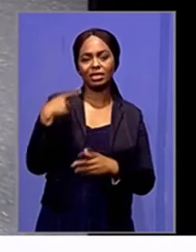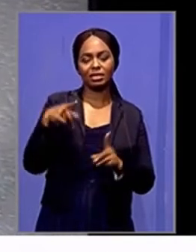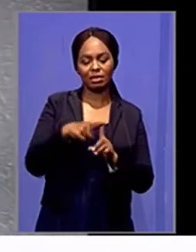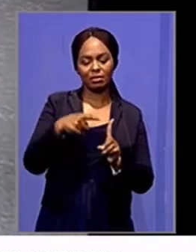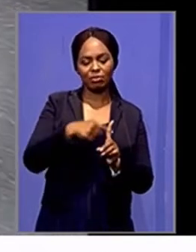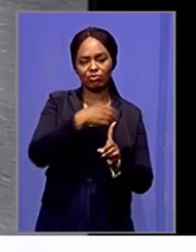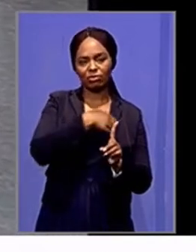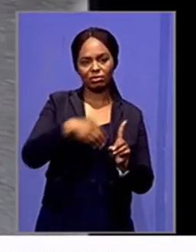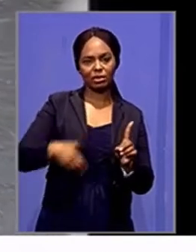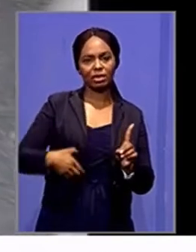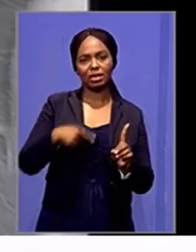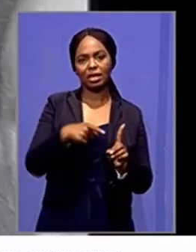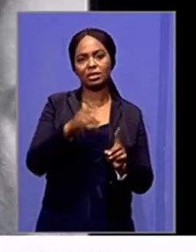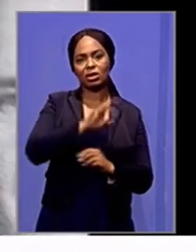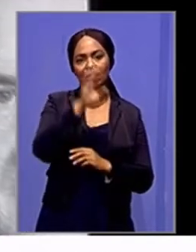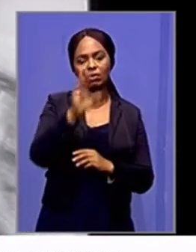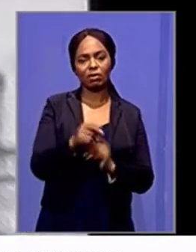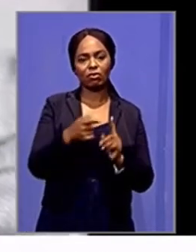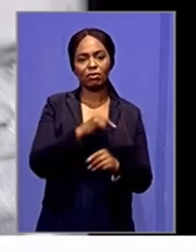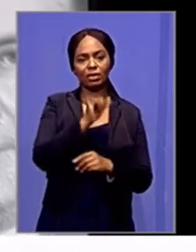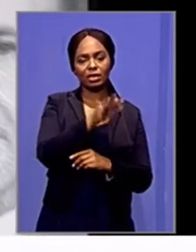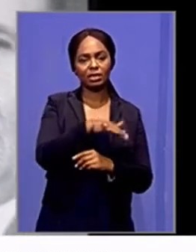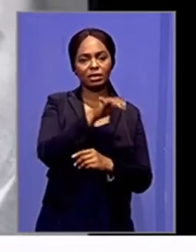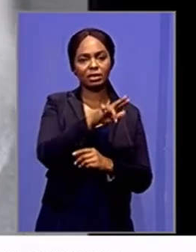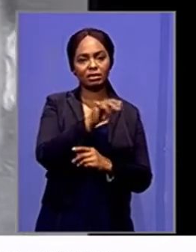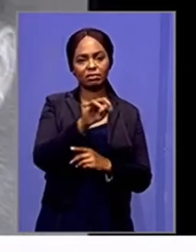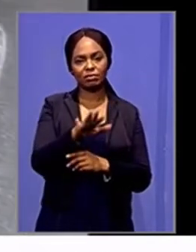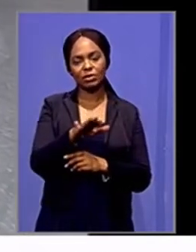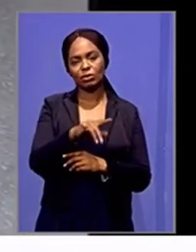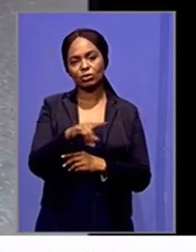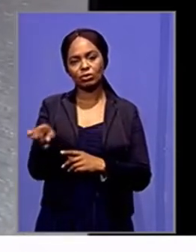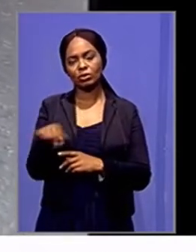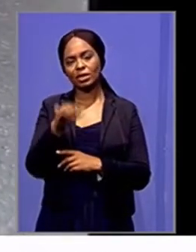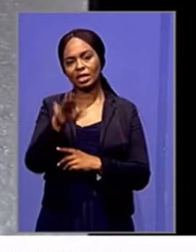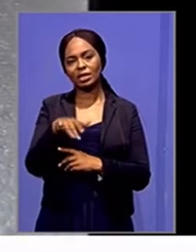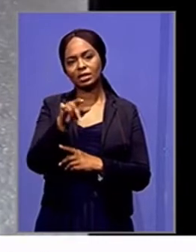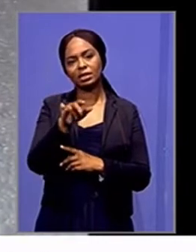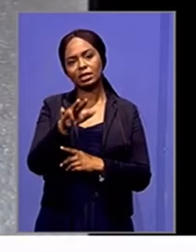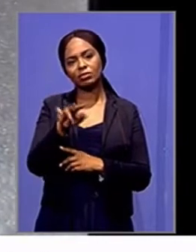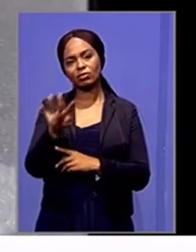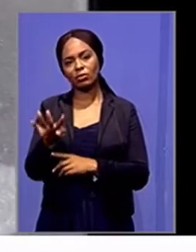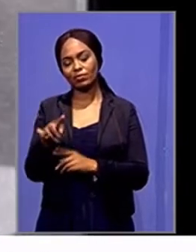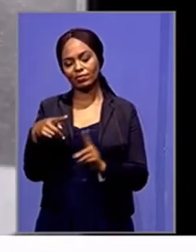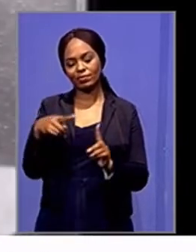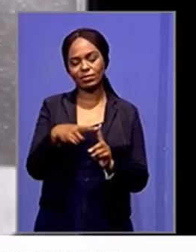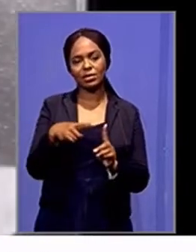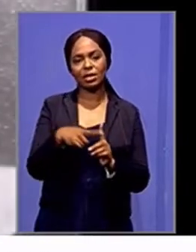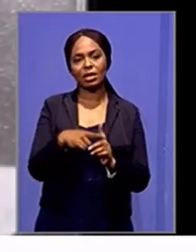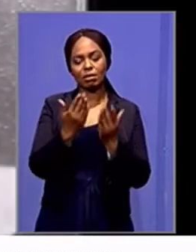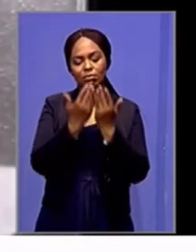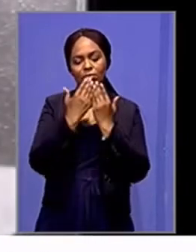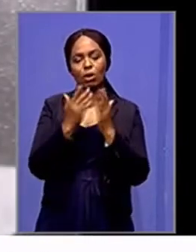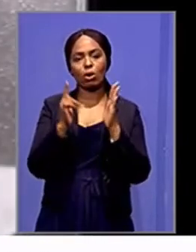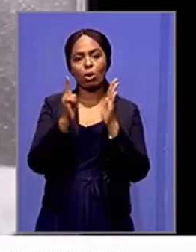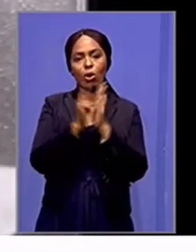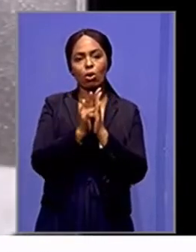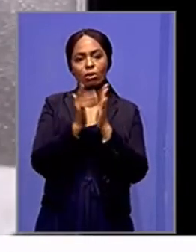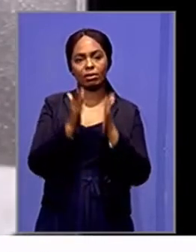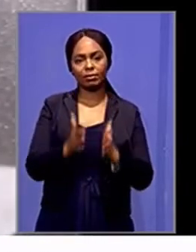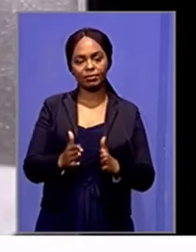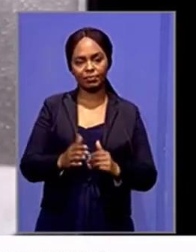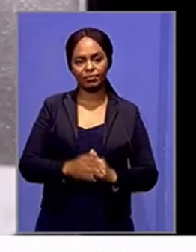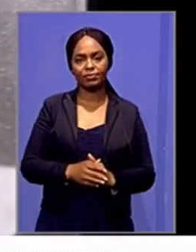ka 1989 go fitlha ka 1994. De Klerk o dirile dithuto tsa molao le go aloga ka Potchefstroom